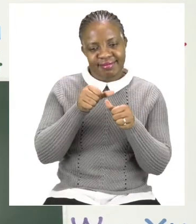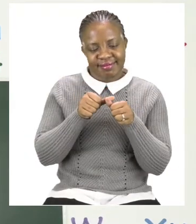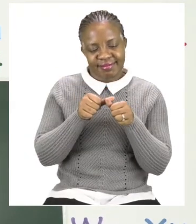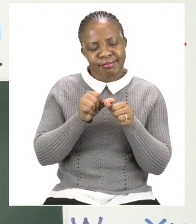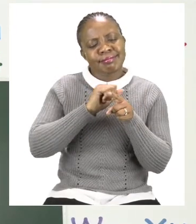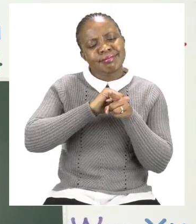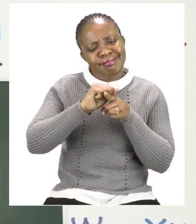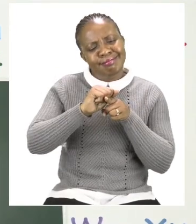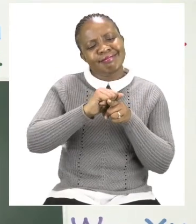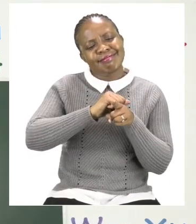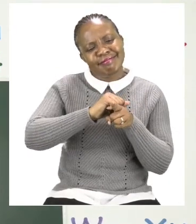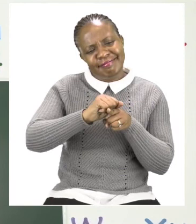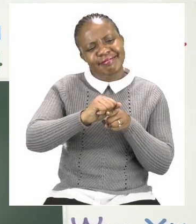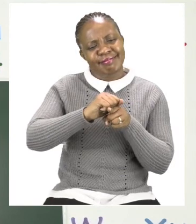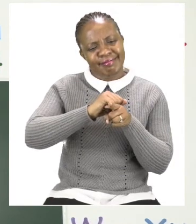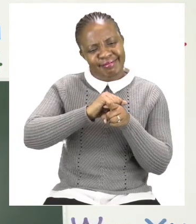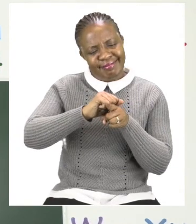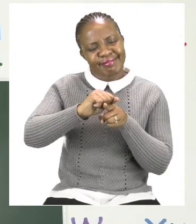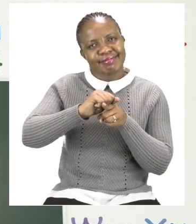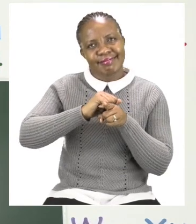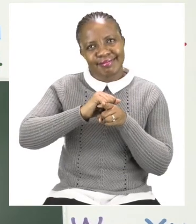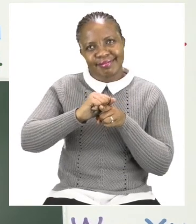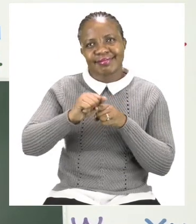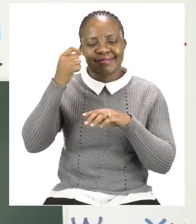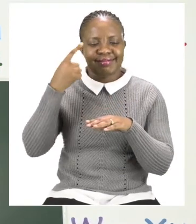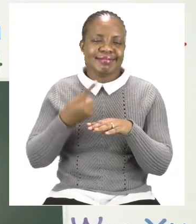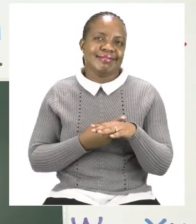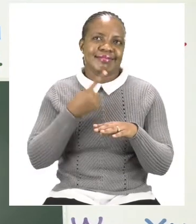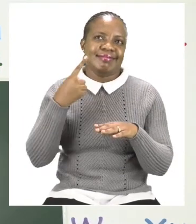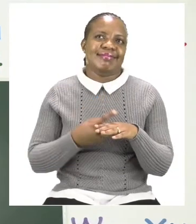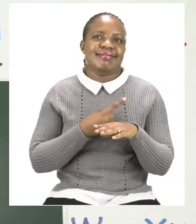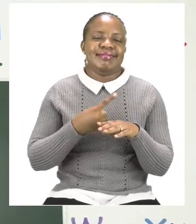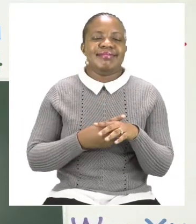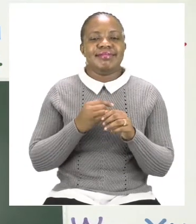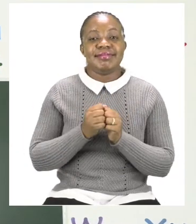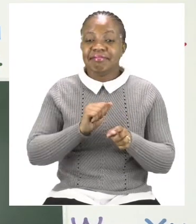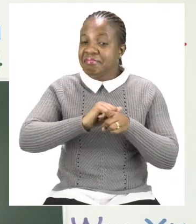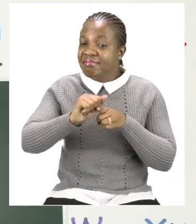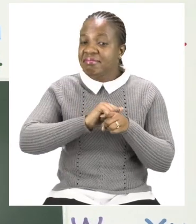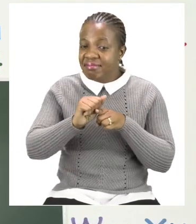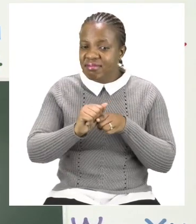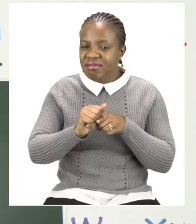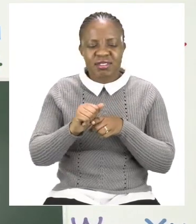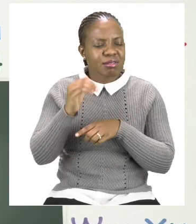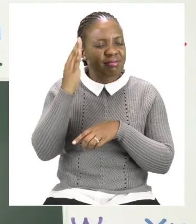practice, practice, practice. That way you will know everything you need to